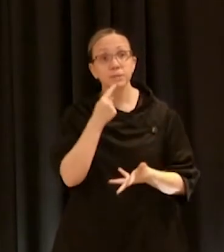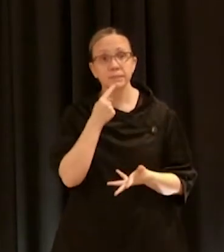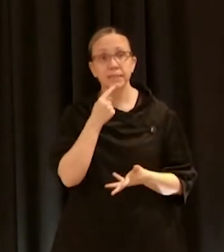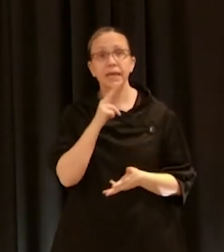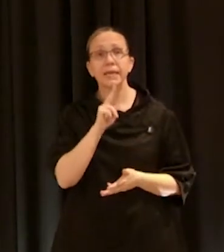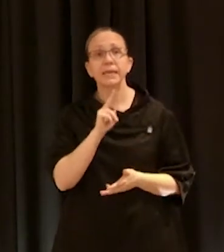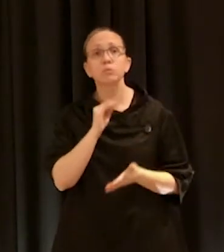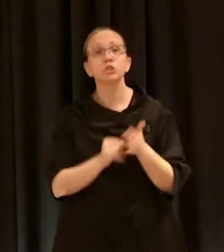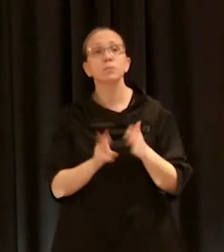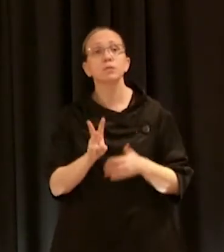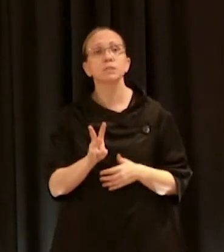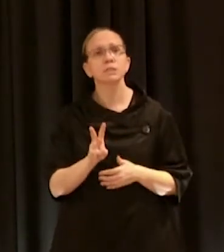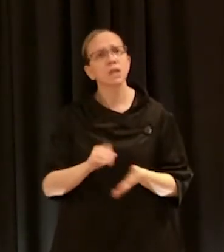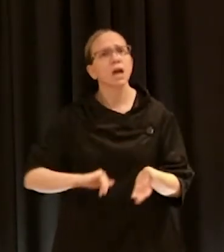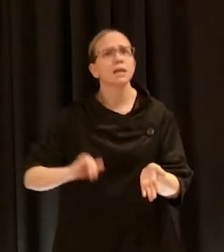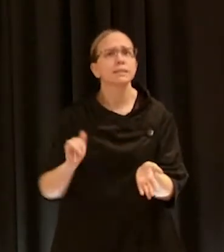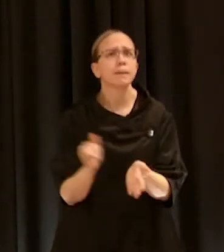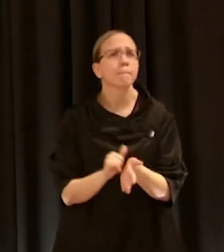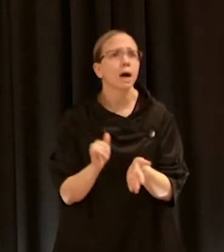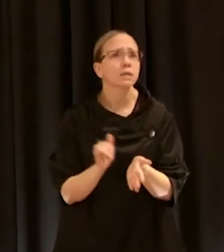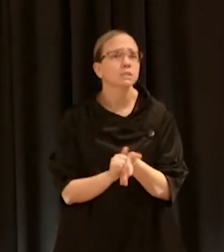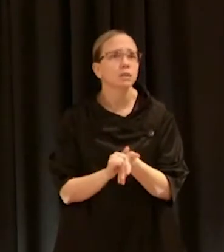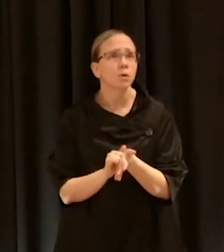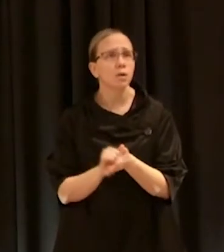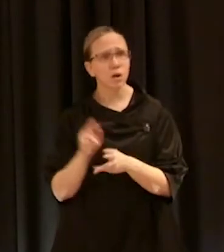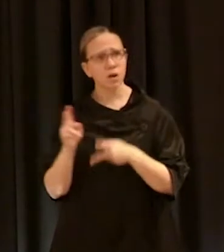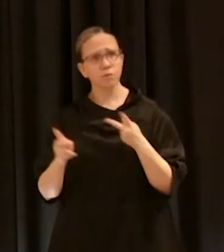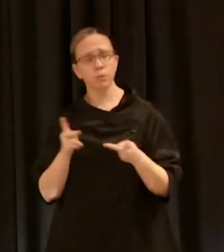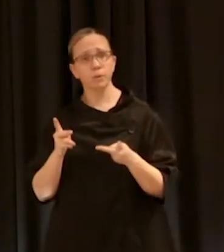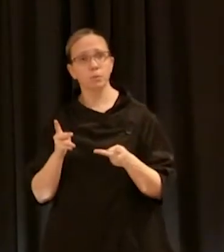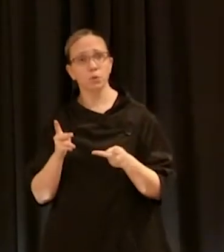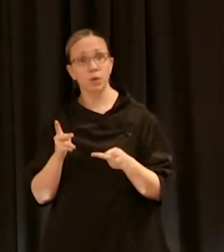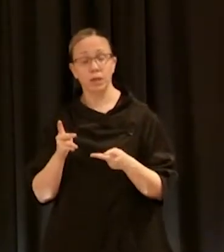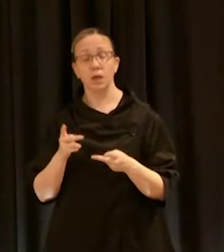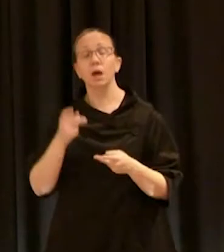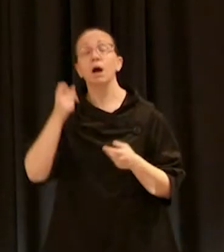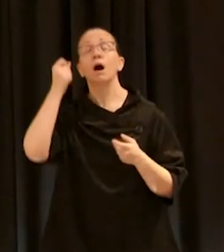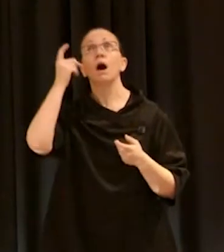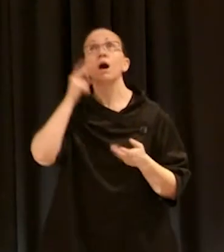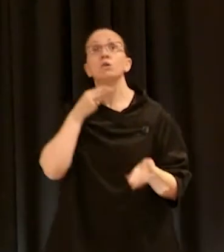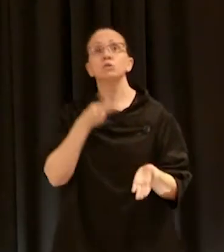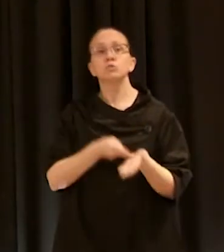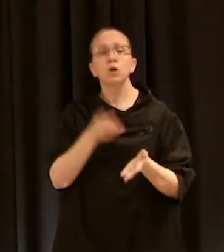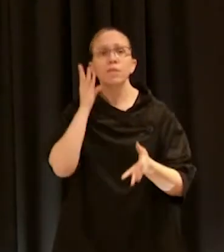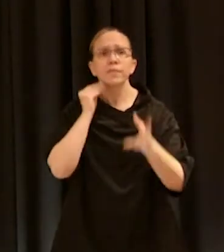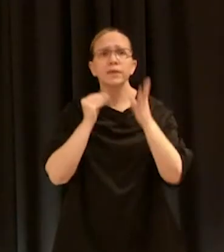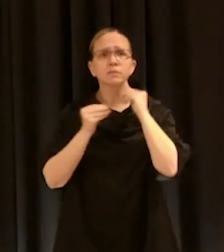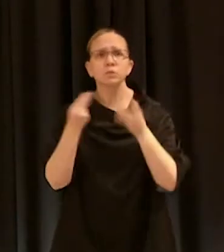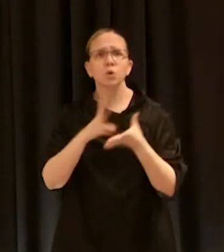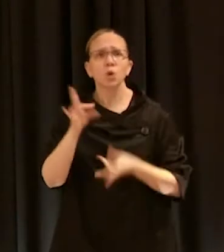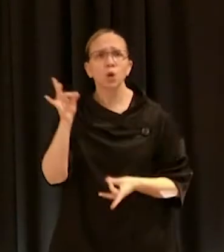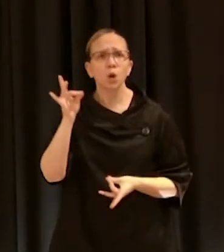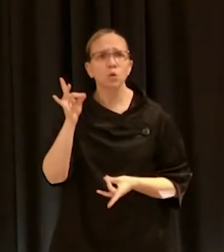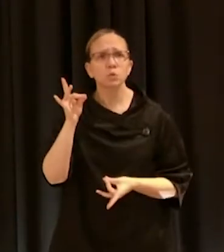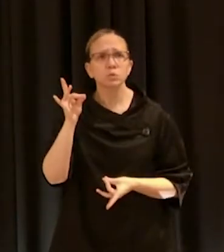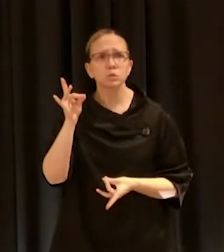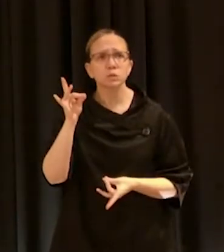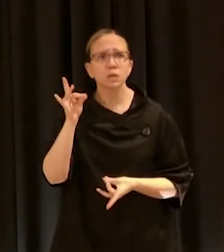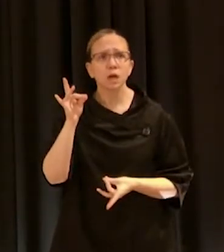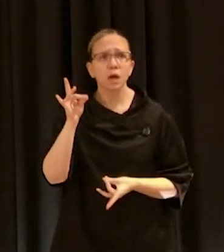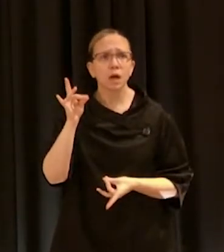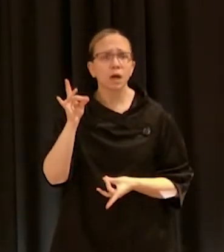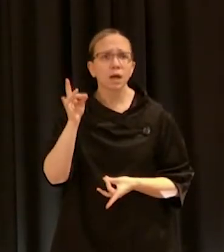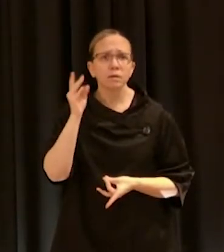like Hebrews chapter 6, for it is impossible for those who were once enlightened and have tasted of the heavenly gift and were